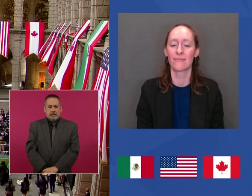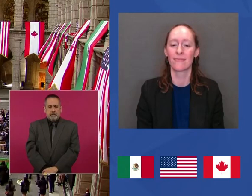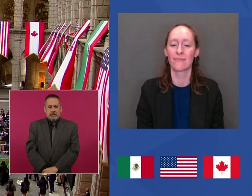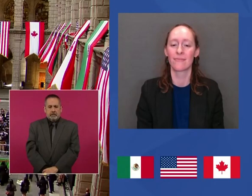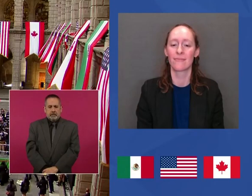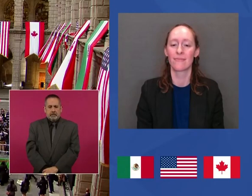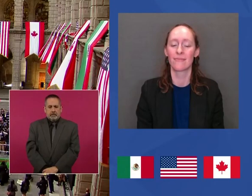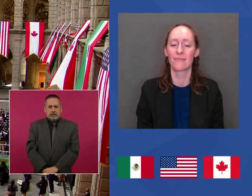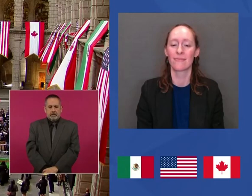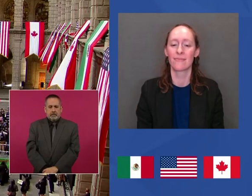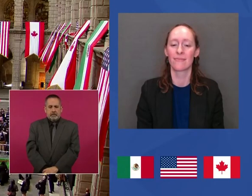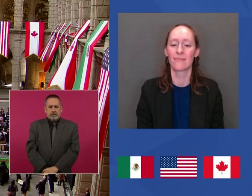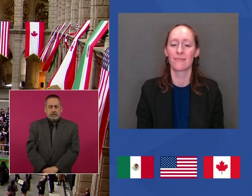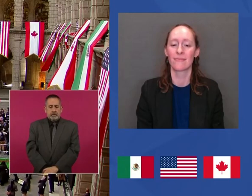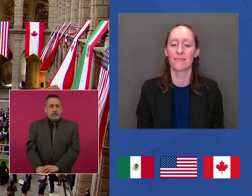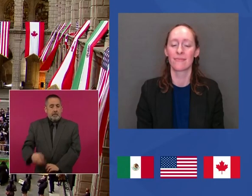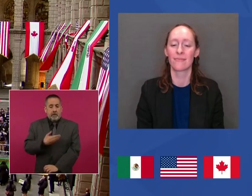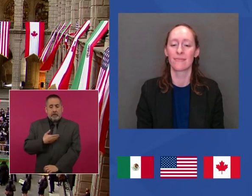Yes, we are doing that.